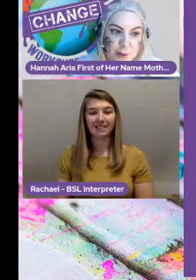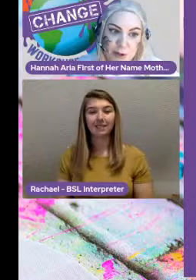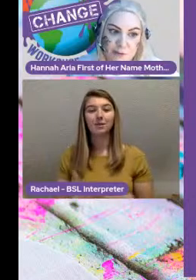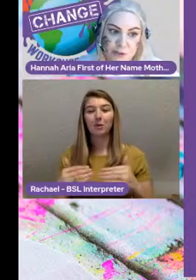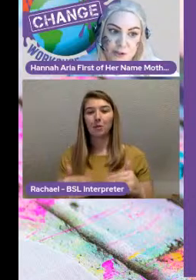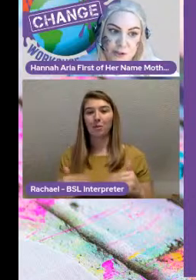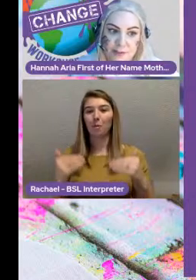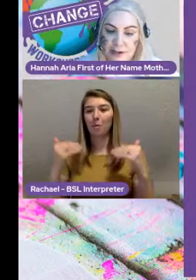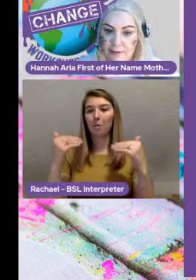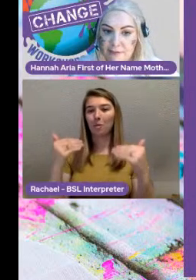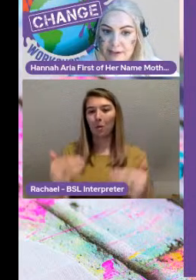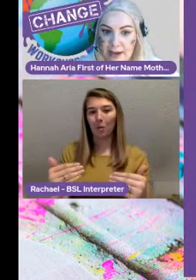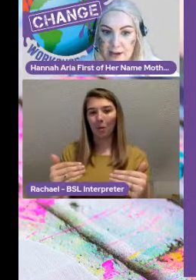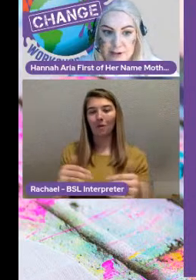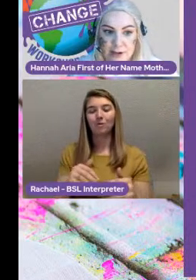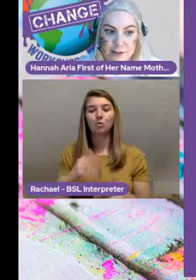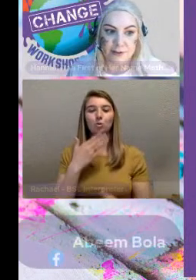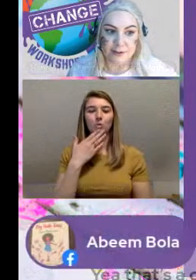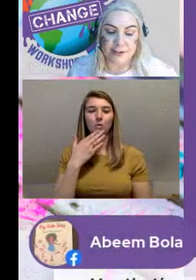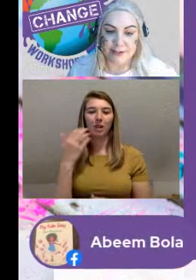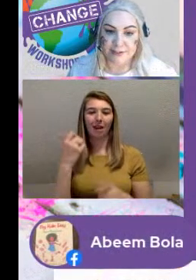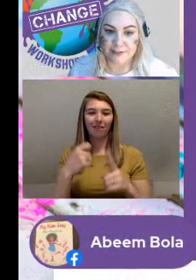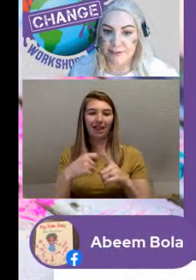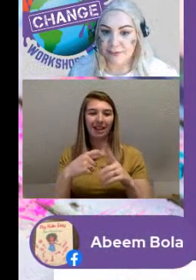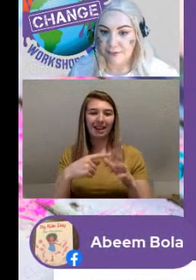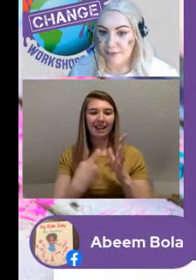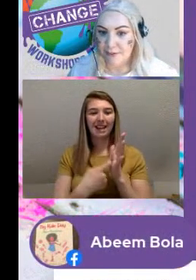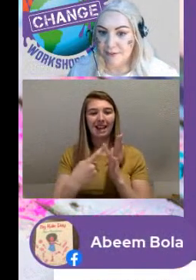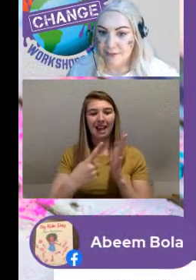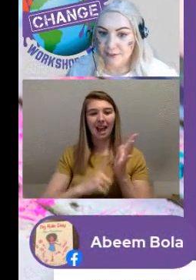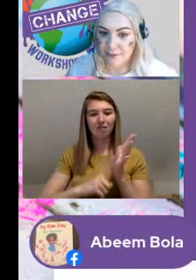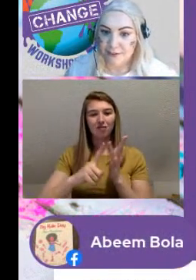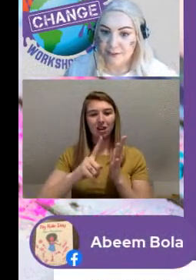Onwards we move to the lovely Caroline.